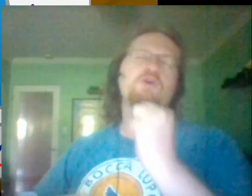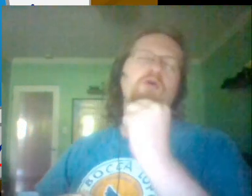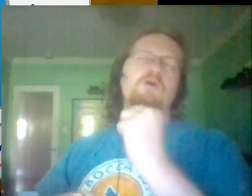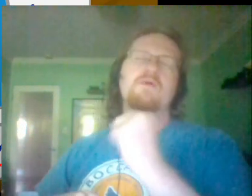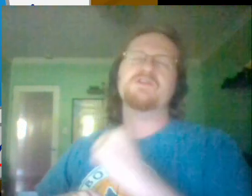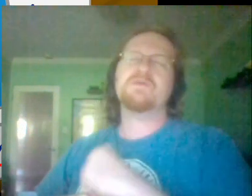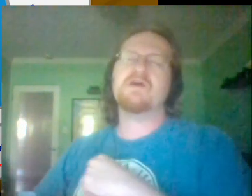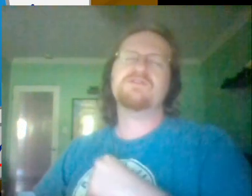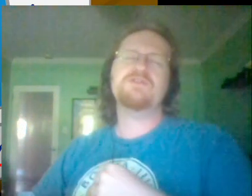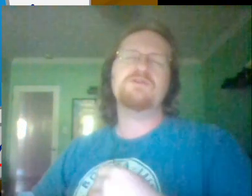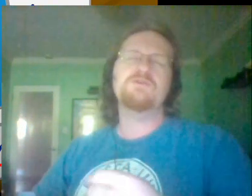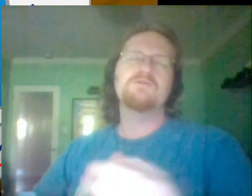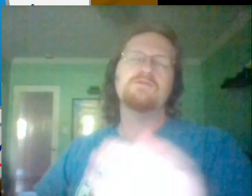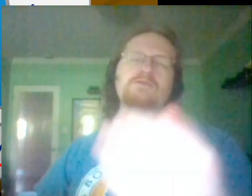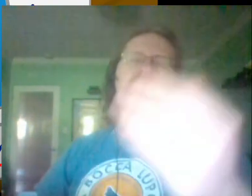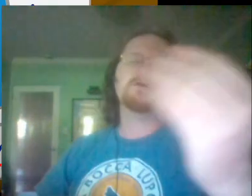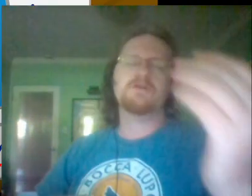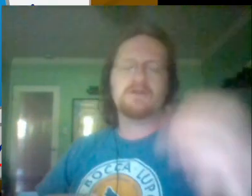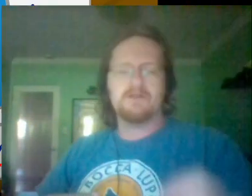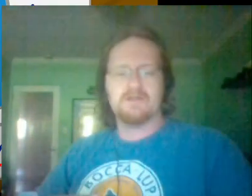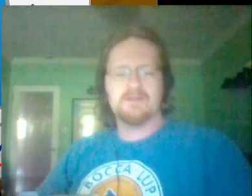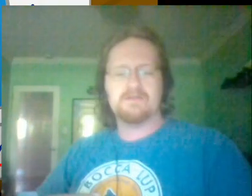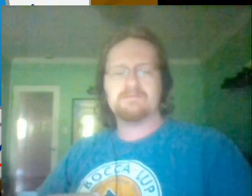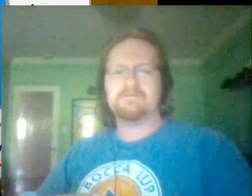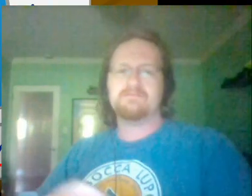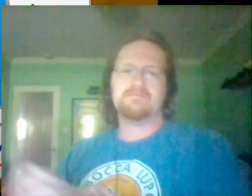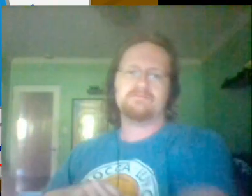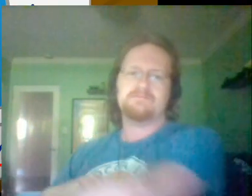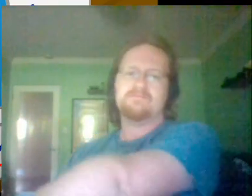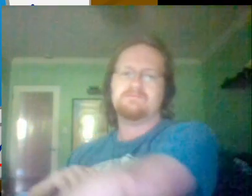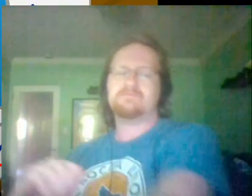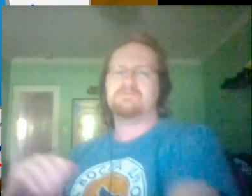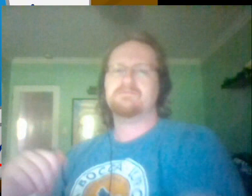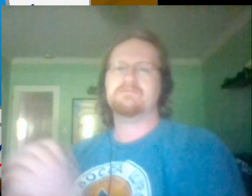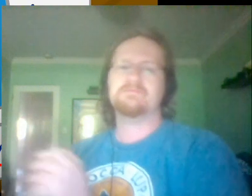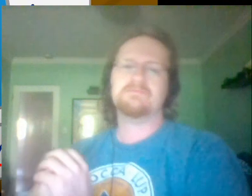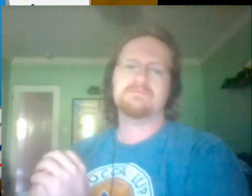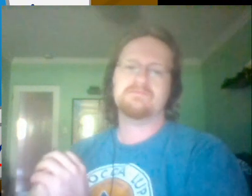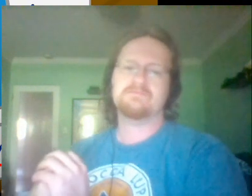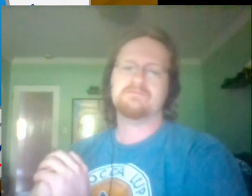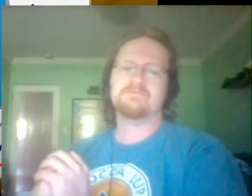pronounced your, one is pronounced you-er. What's wrong with you?